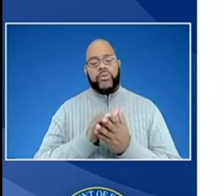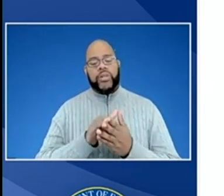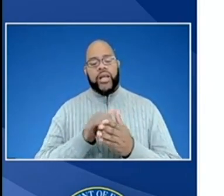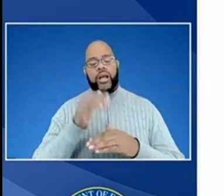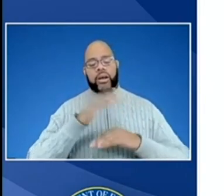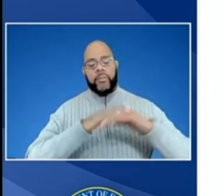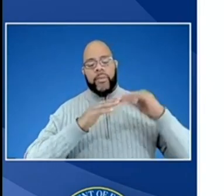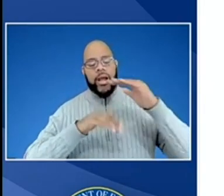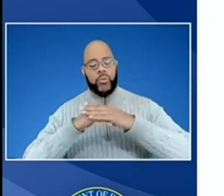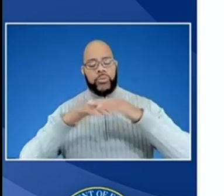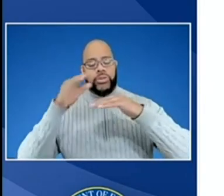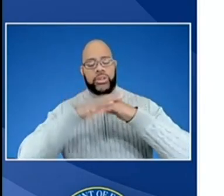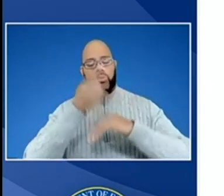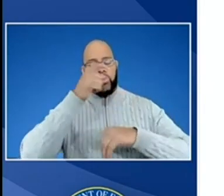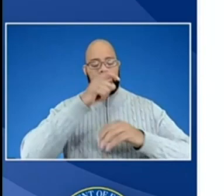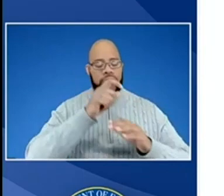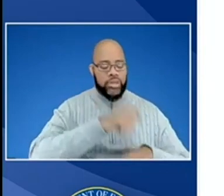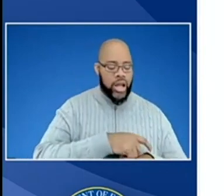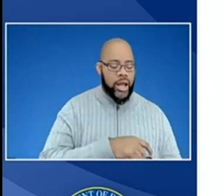one-time